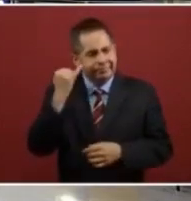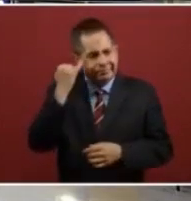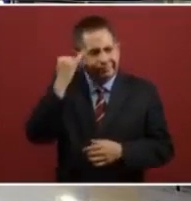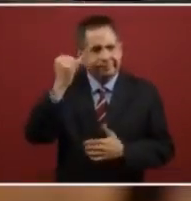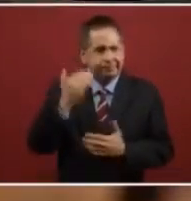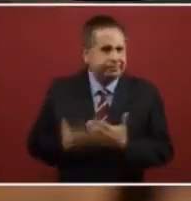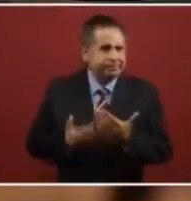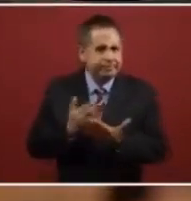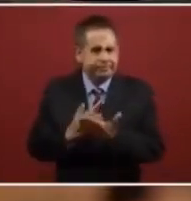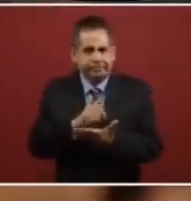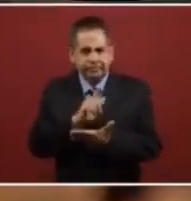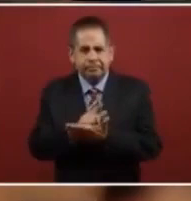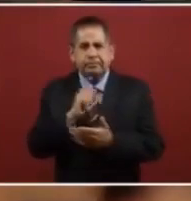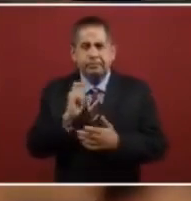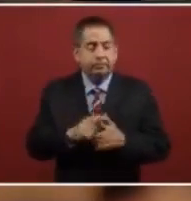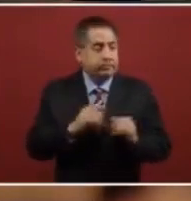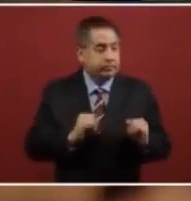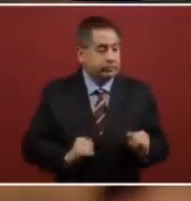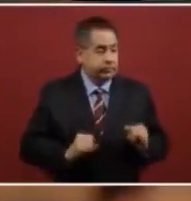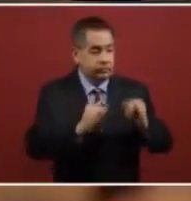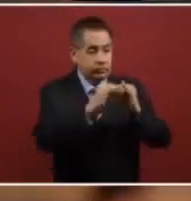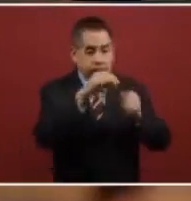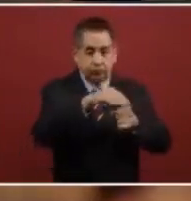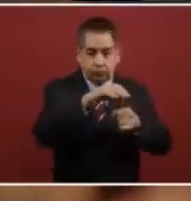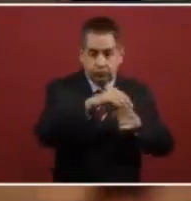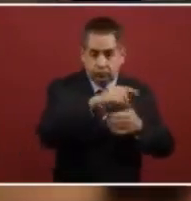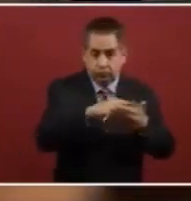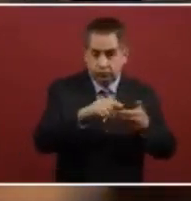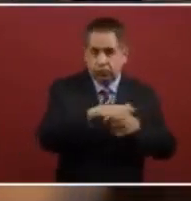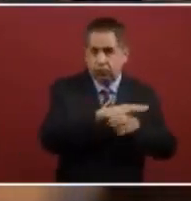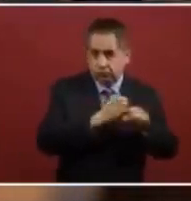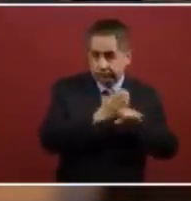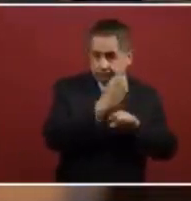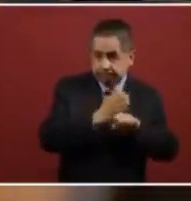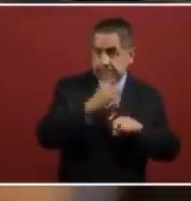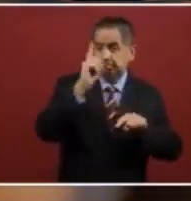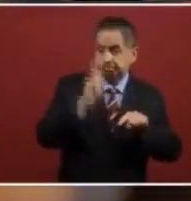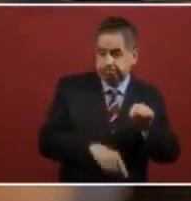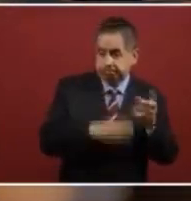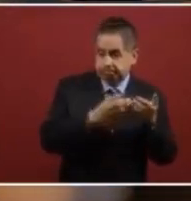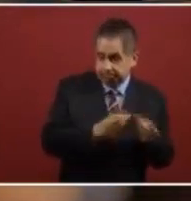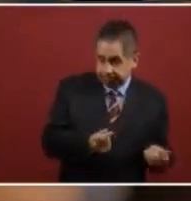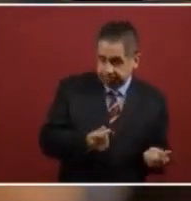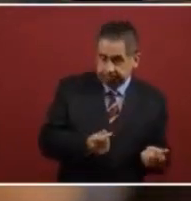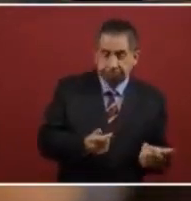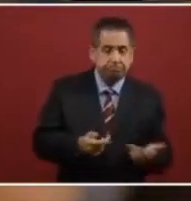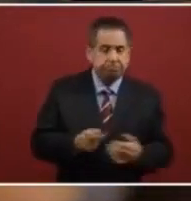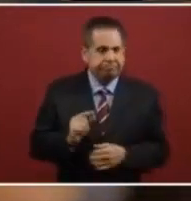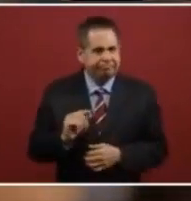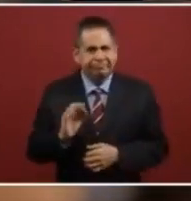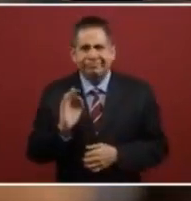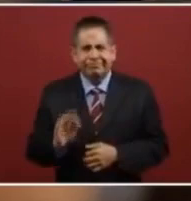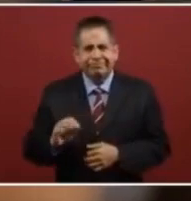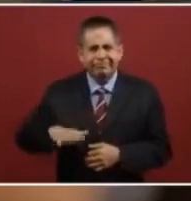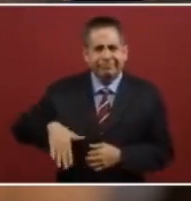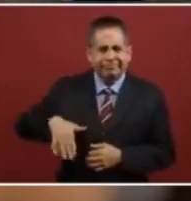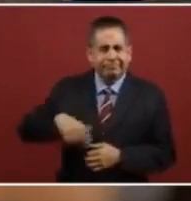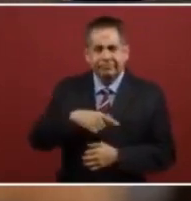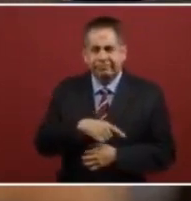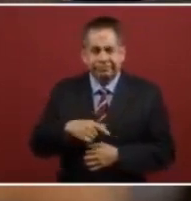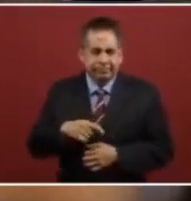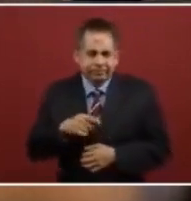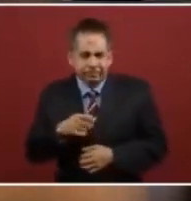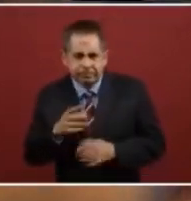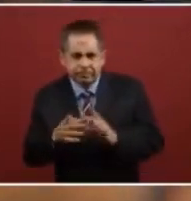la desaparición de institutos electorales locales. Justo hace unos días, A She's Tiempo asking TV, about el medio